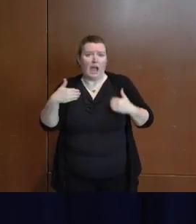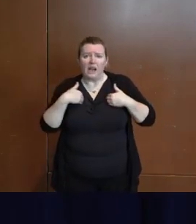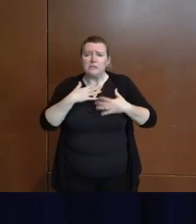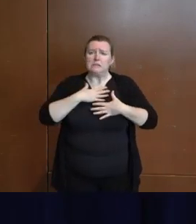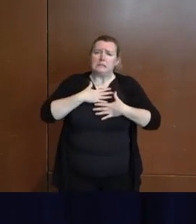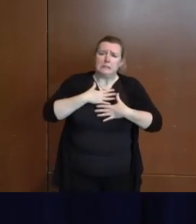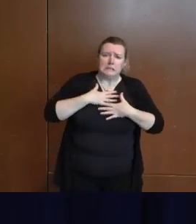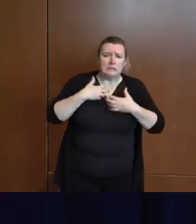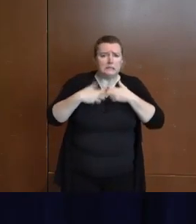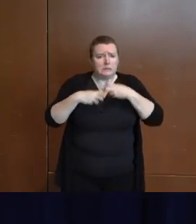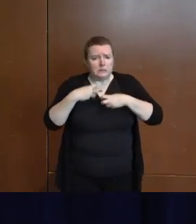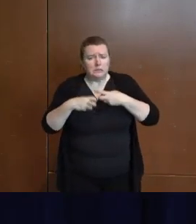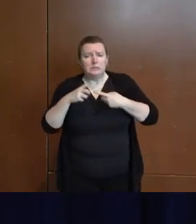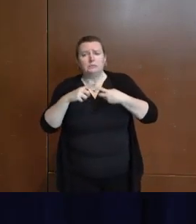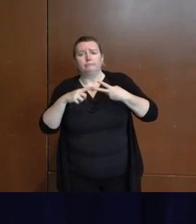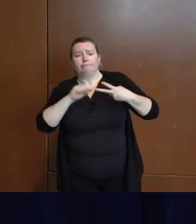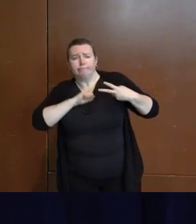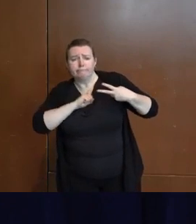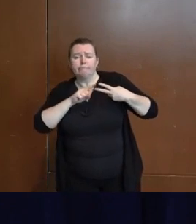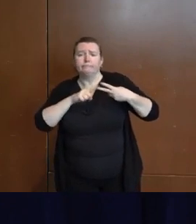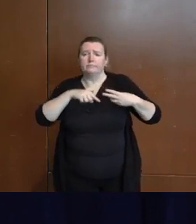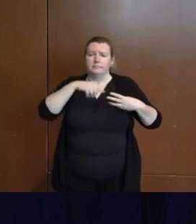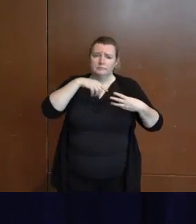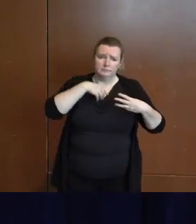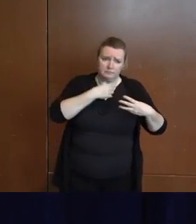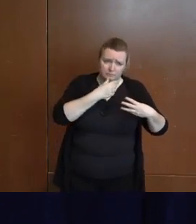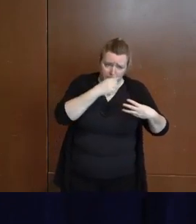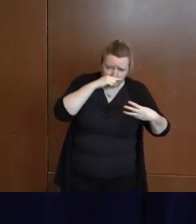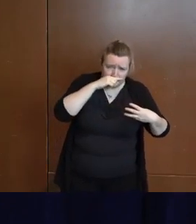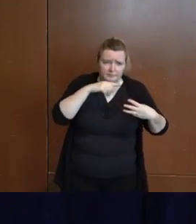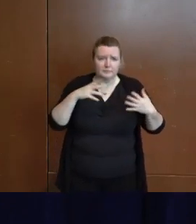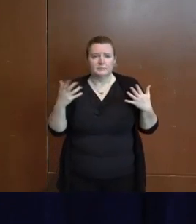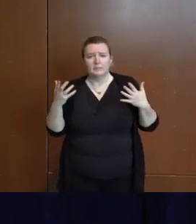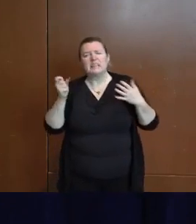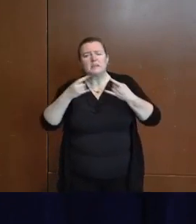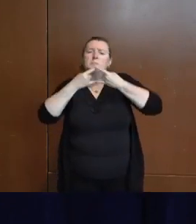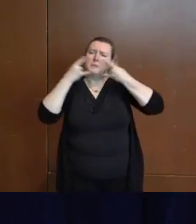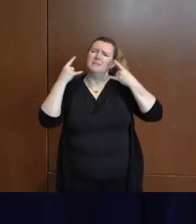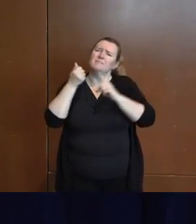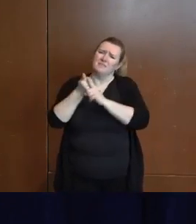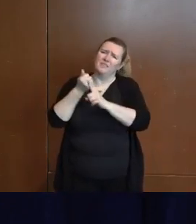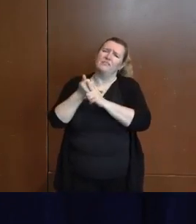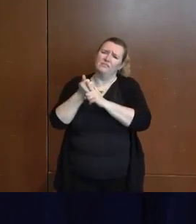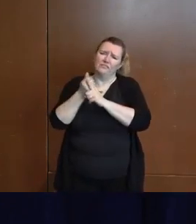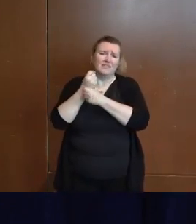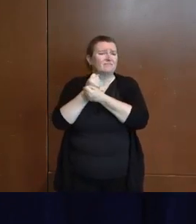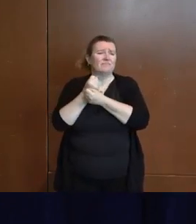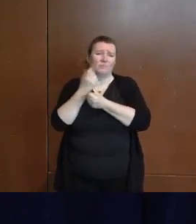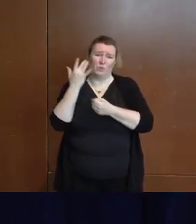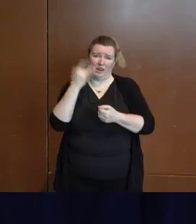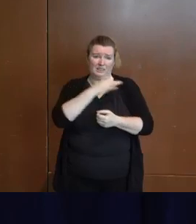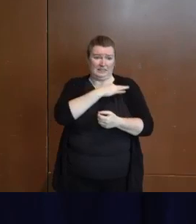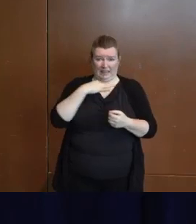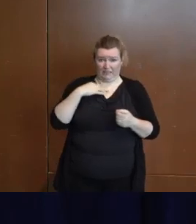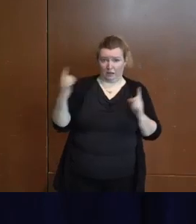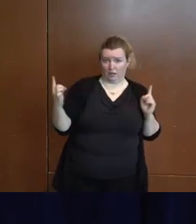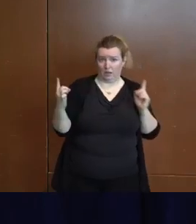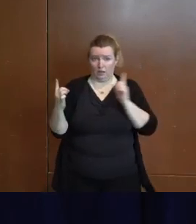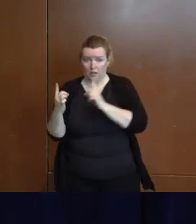is providing direct care. Concerning the readmission of their residents back into their facilities